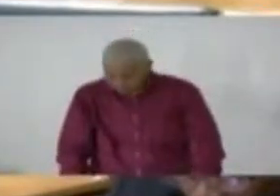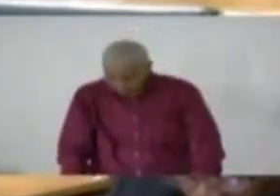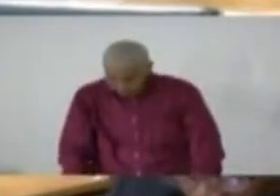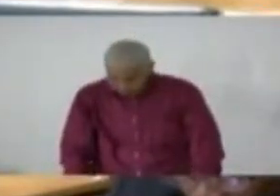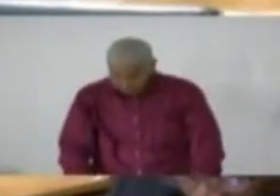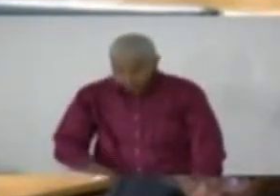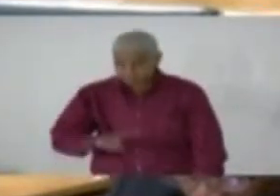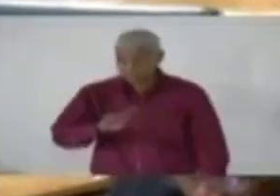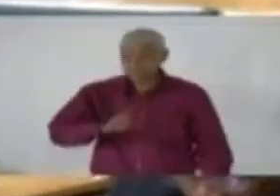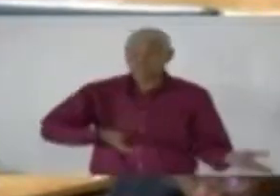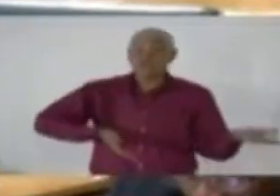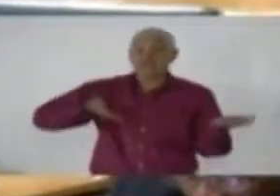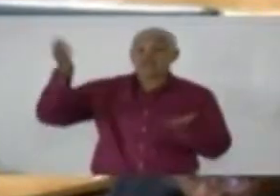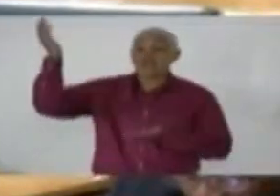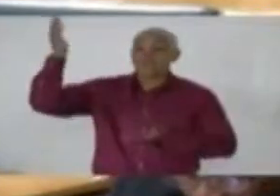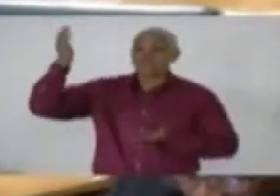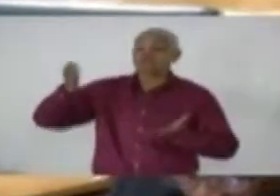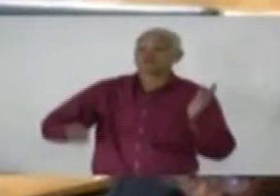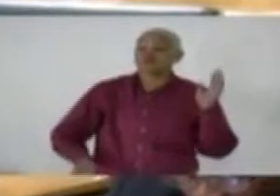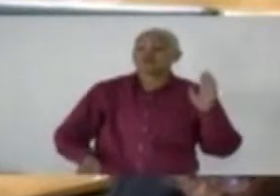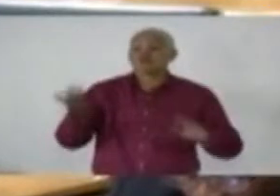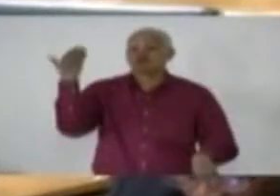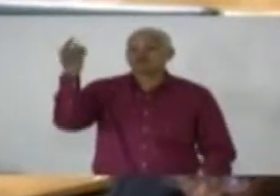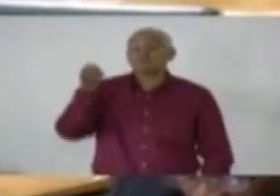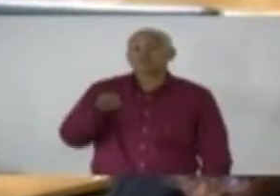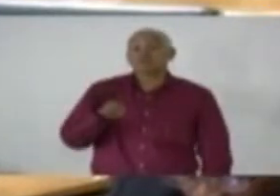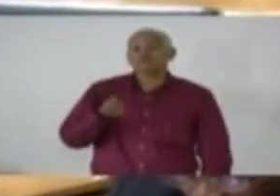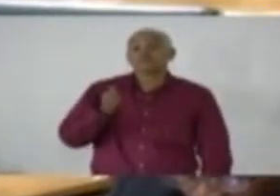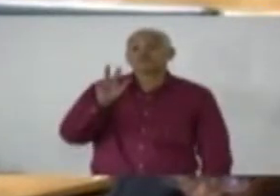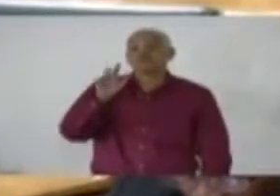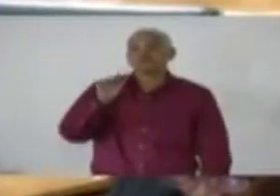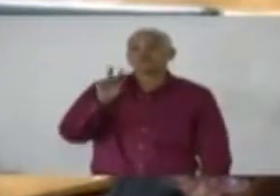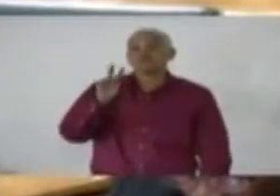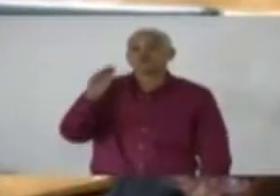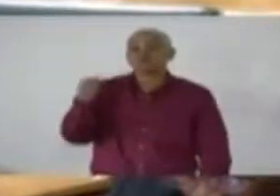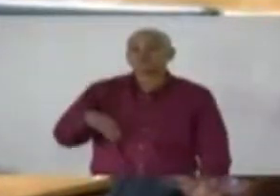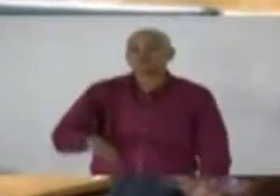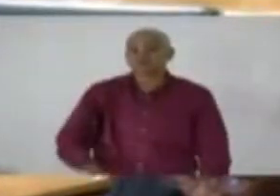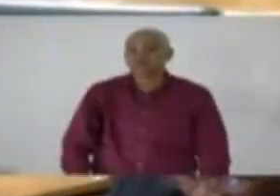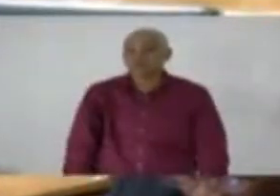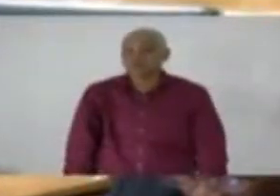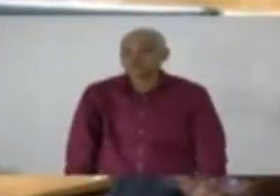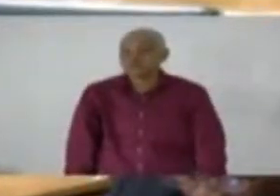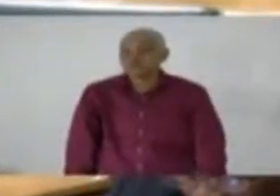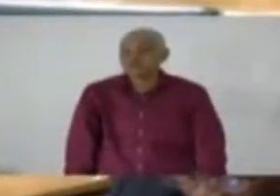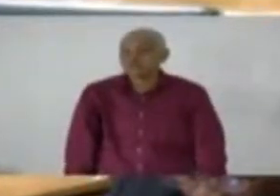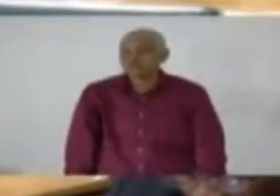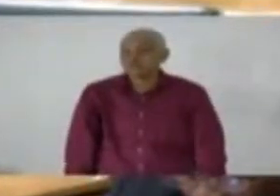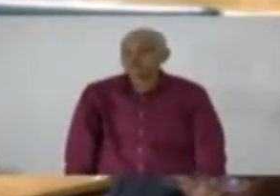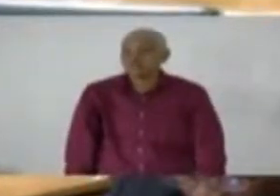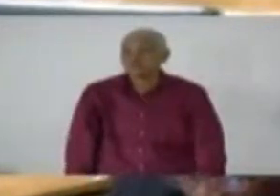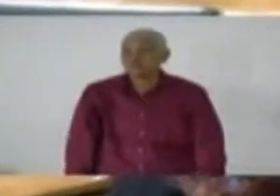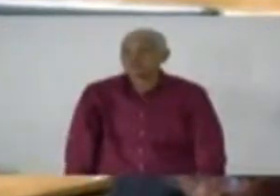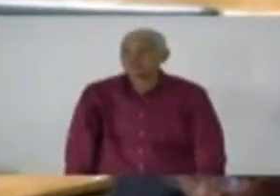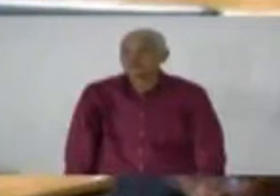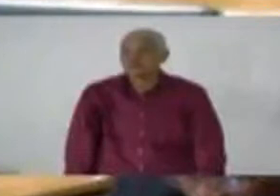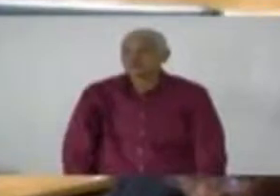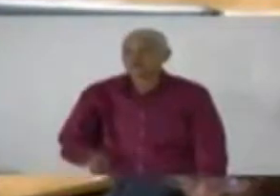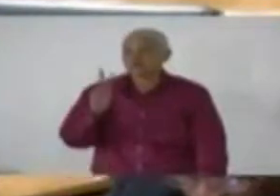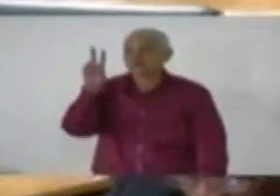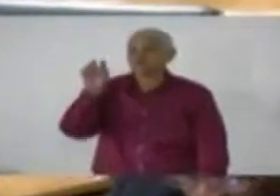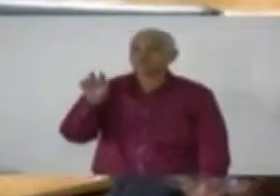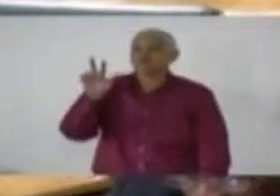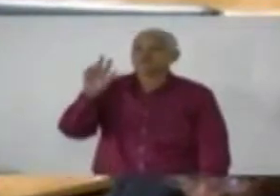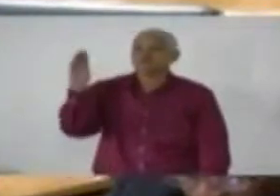and exports were up by a mere 3.2%. Rather, I mix it up,